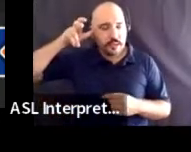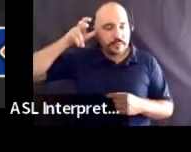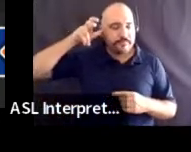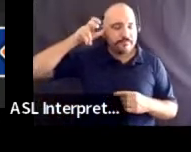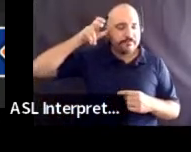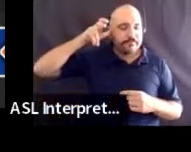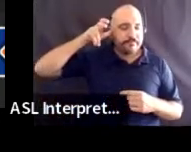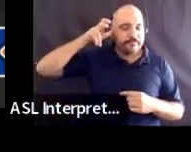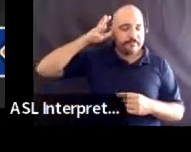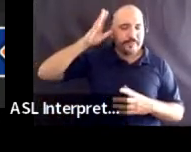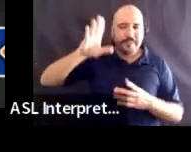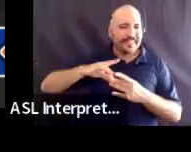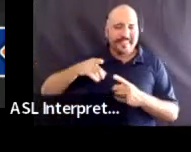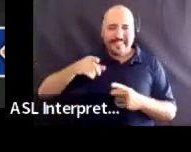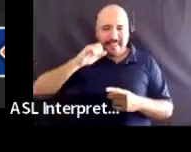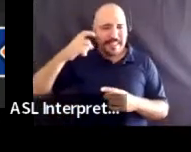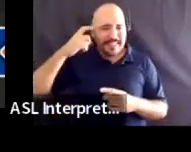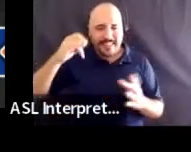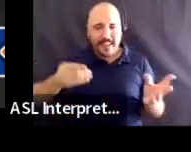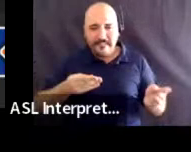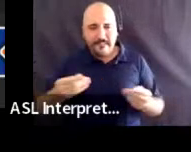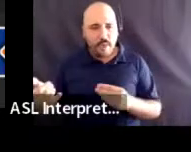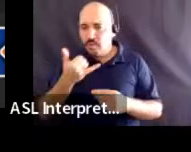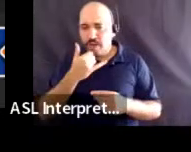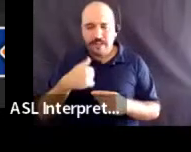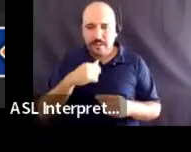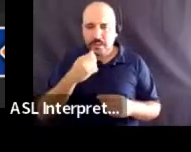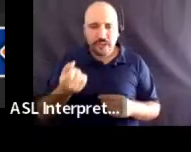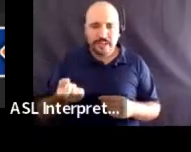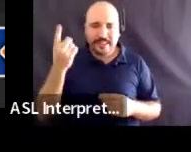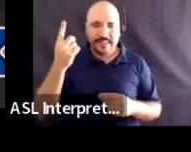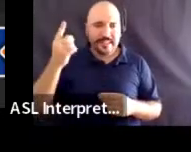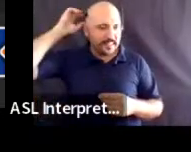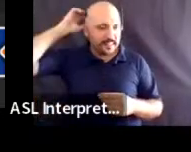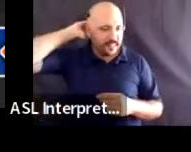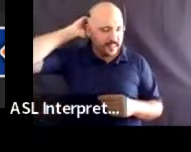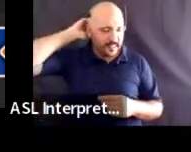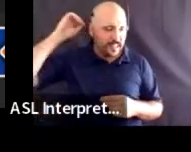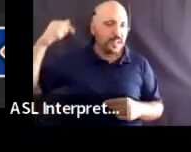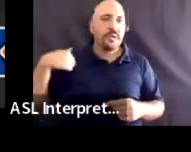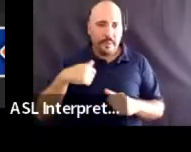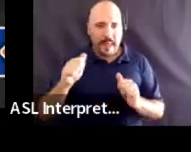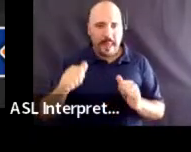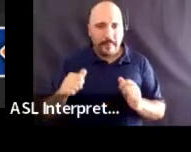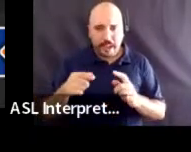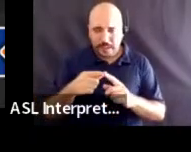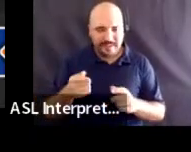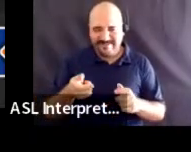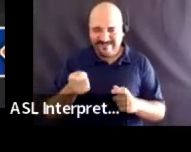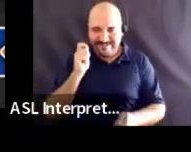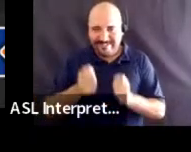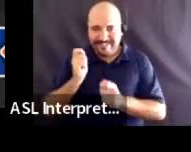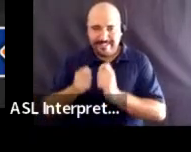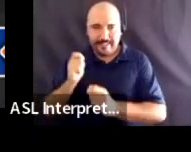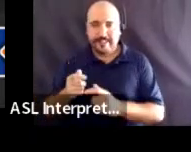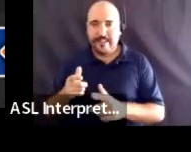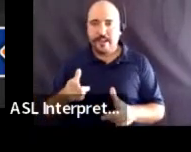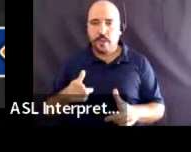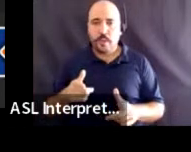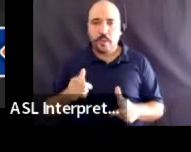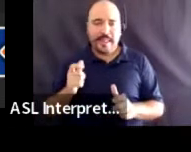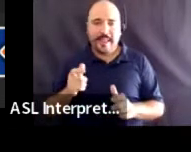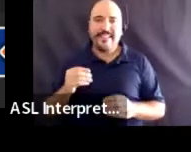saying, well, this doesn't make sense, this flows wrong, I don't understand it, and we'd be able to iterate very quickly and publish